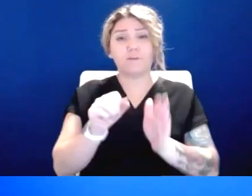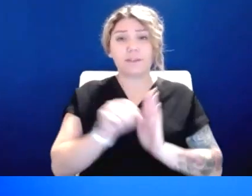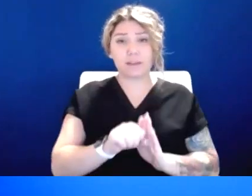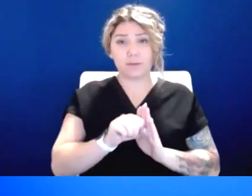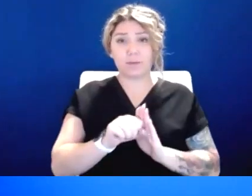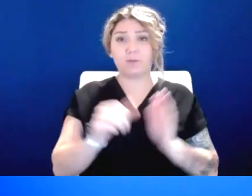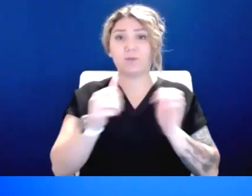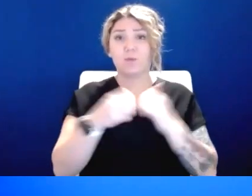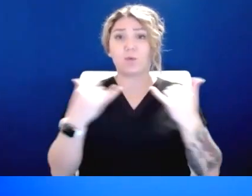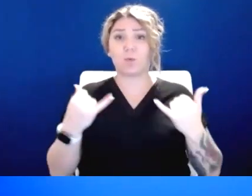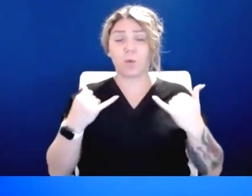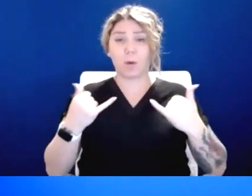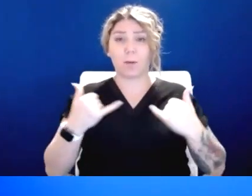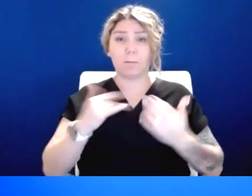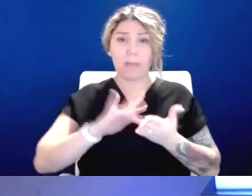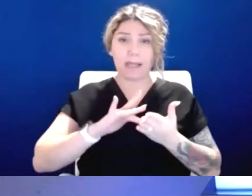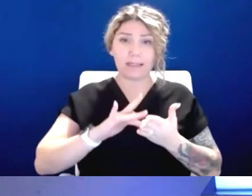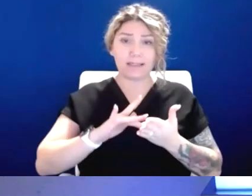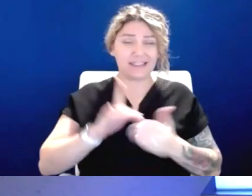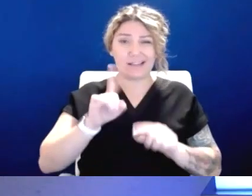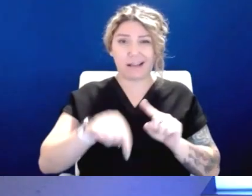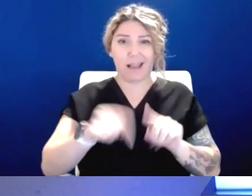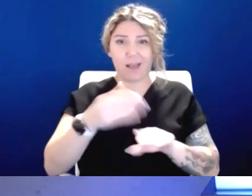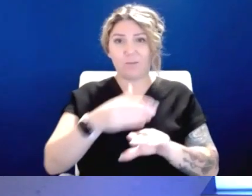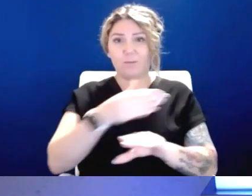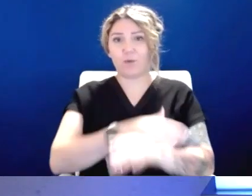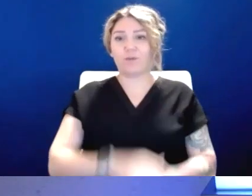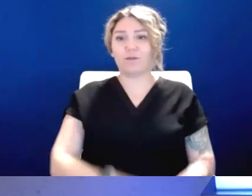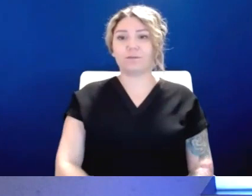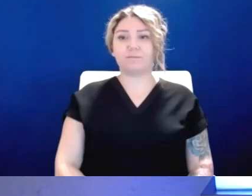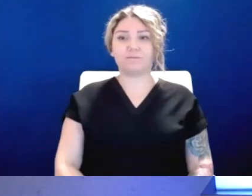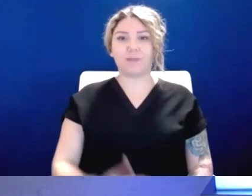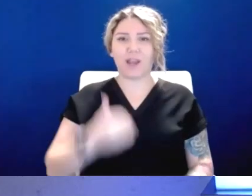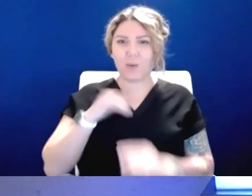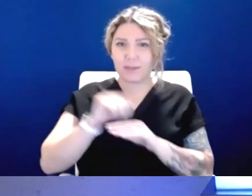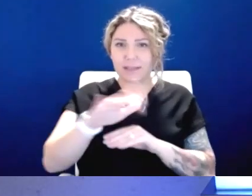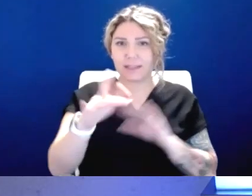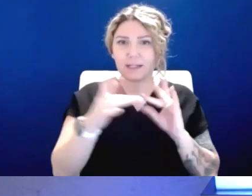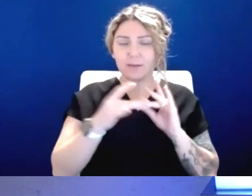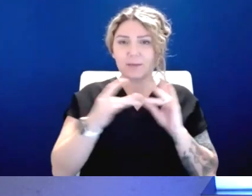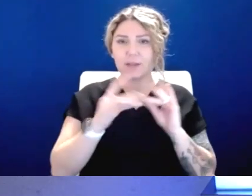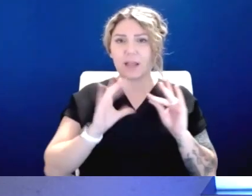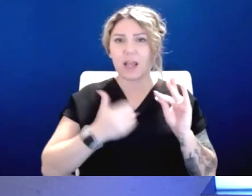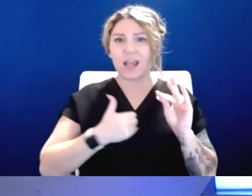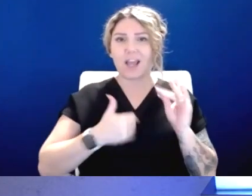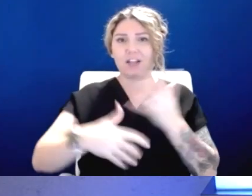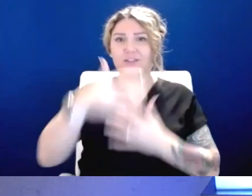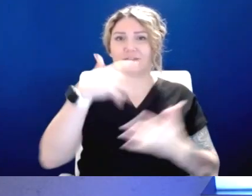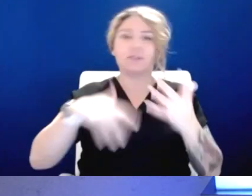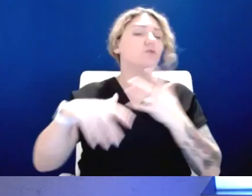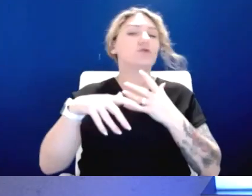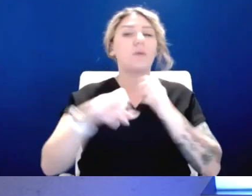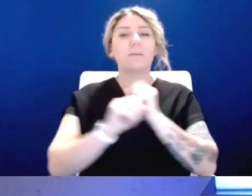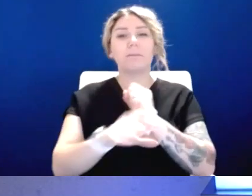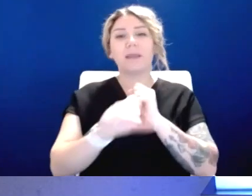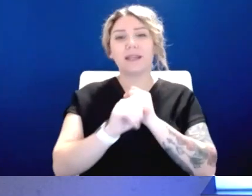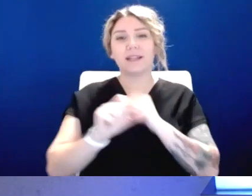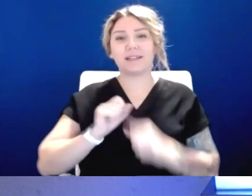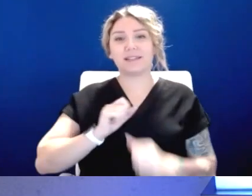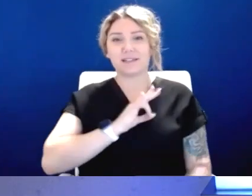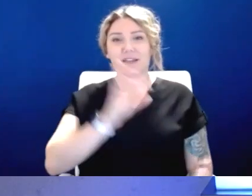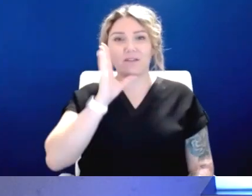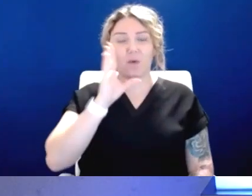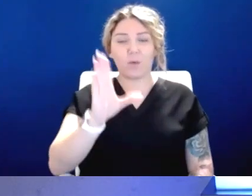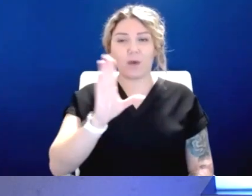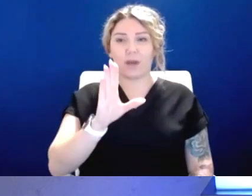current medications we cannot improve. All right, so I was just sending a message to our social media staff. So we're going to put this